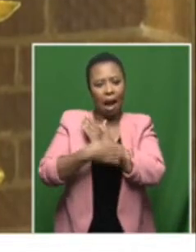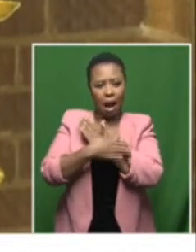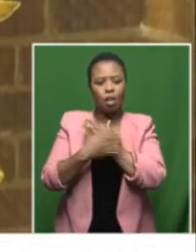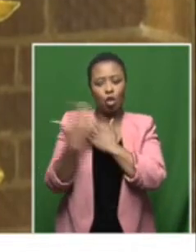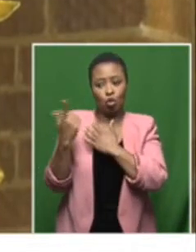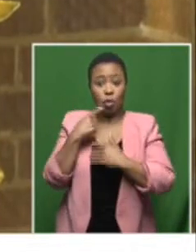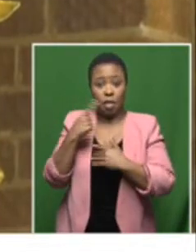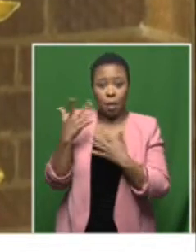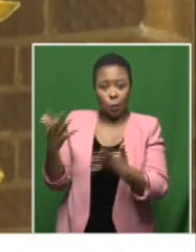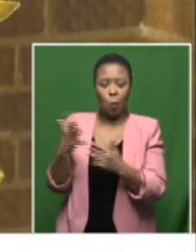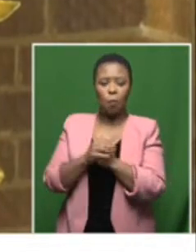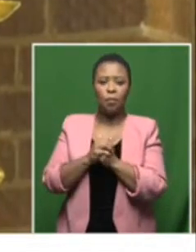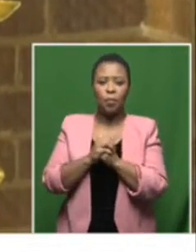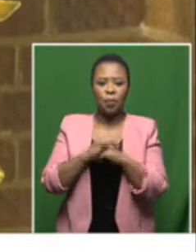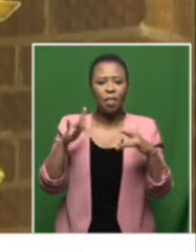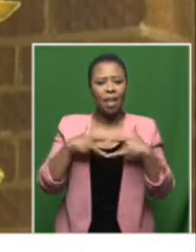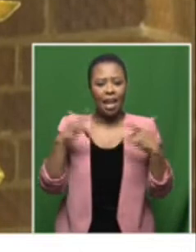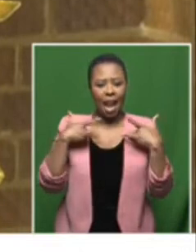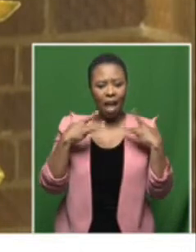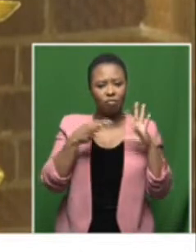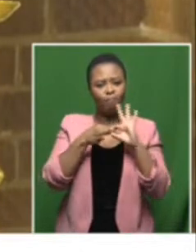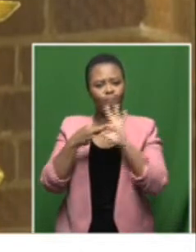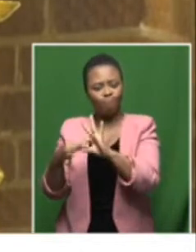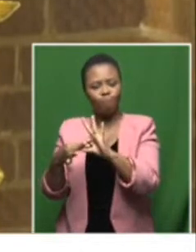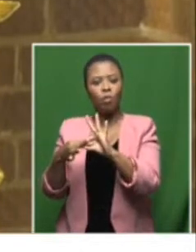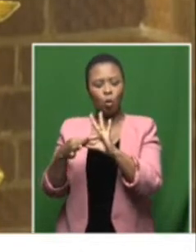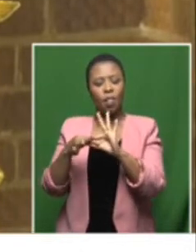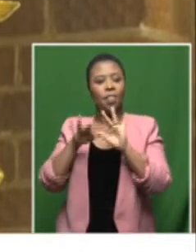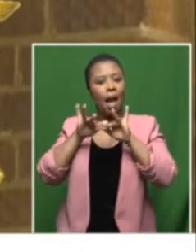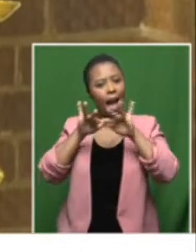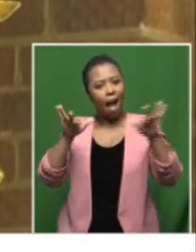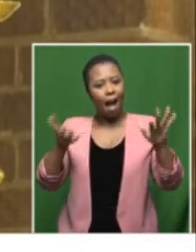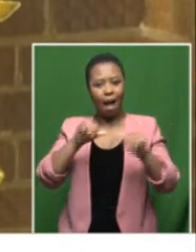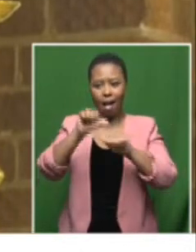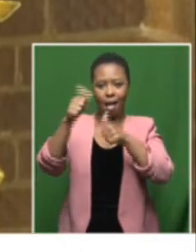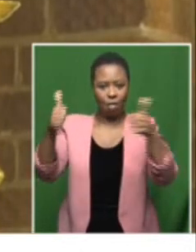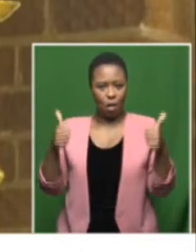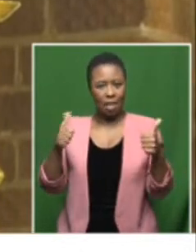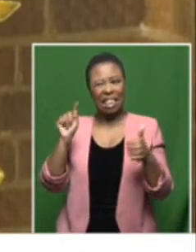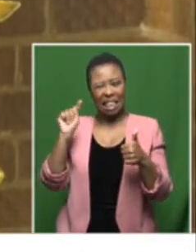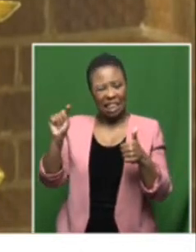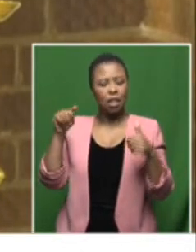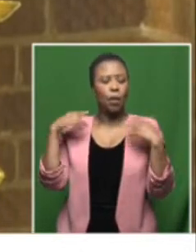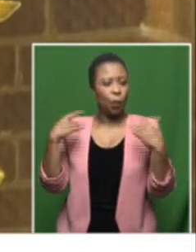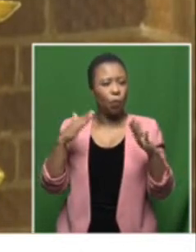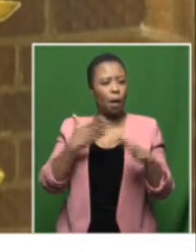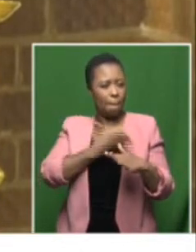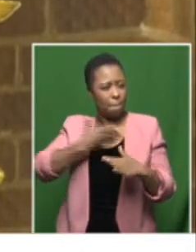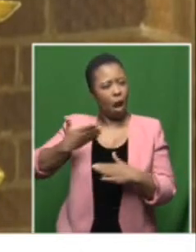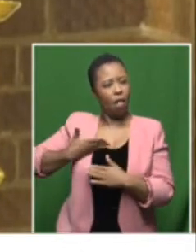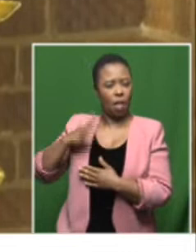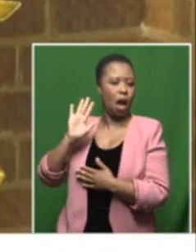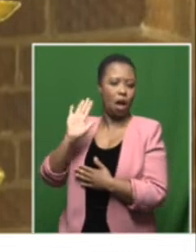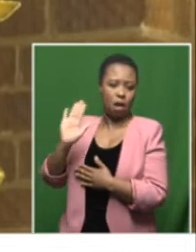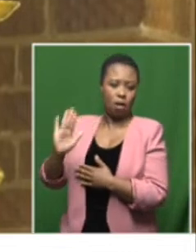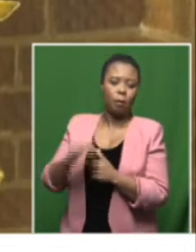Her life was so interconnected with others. She was a mother. And here I direct myself